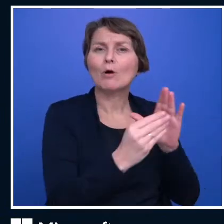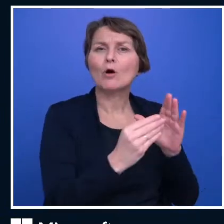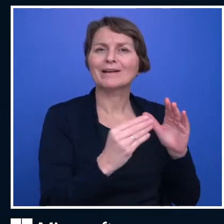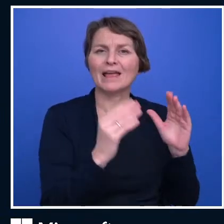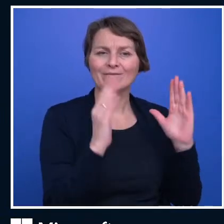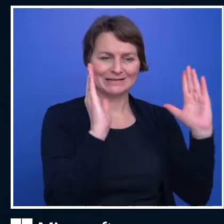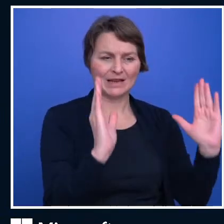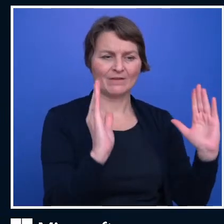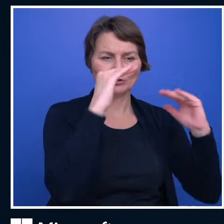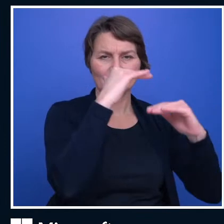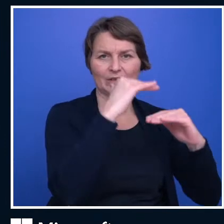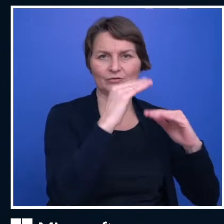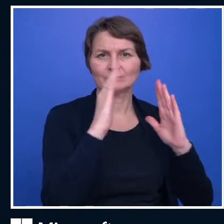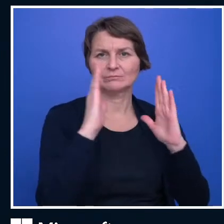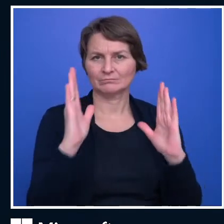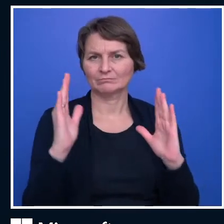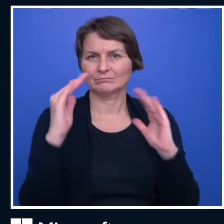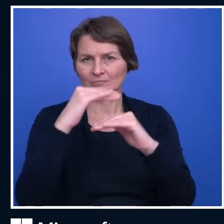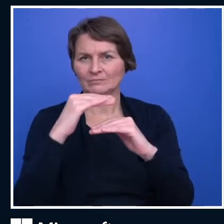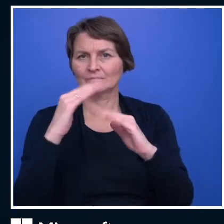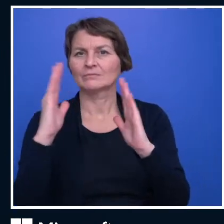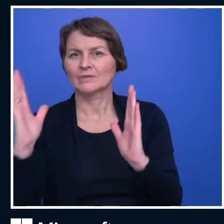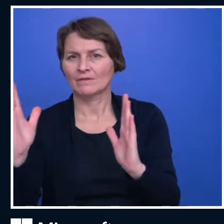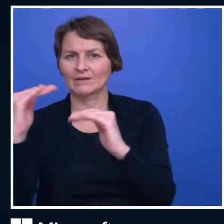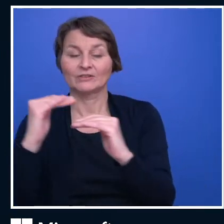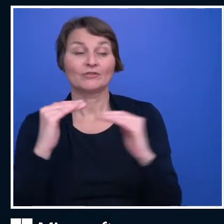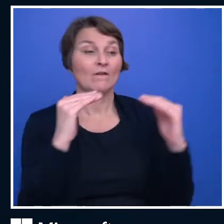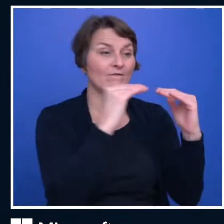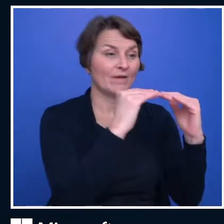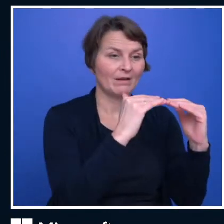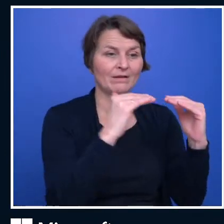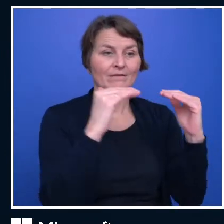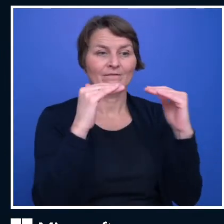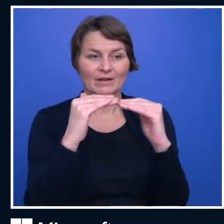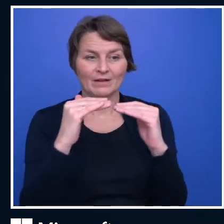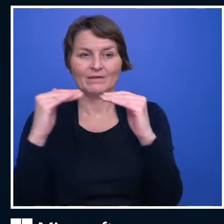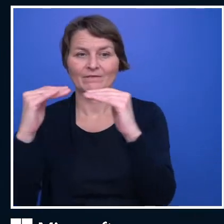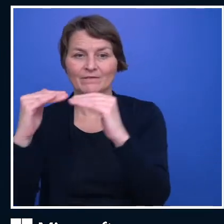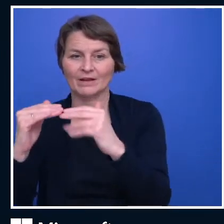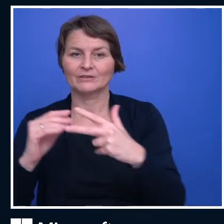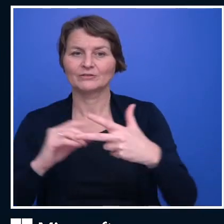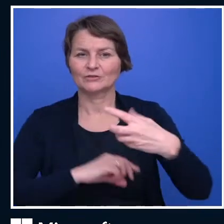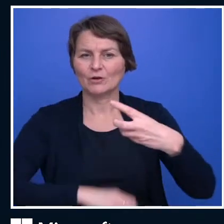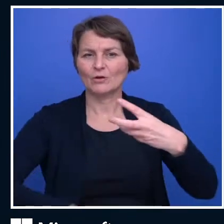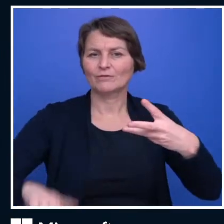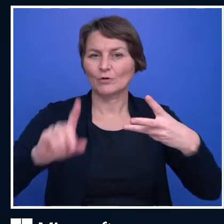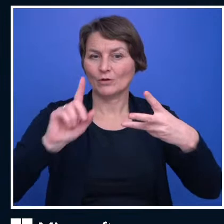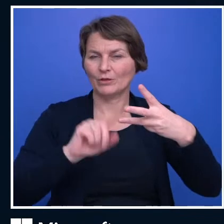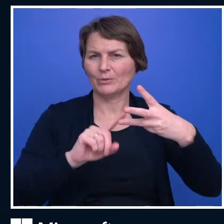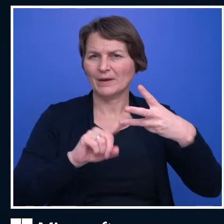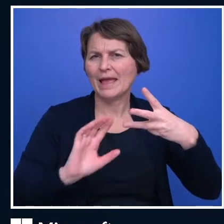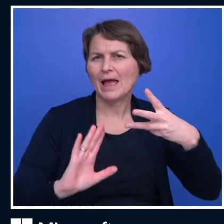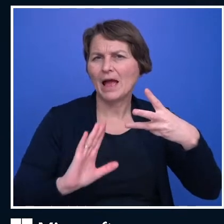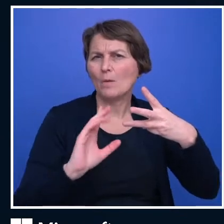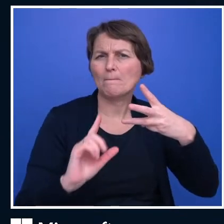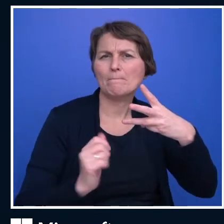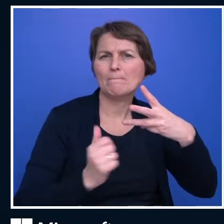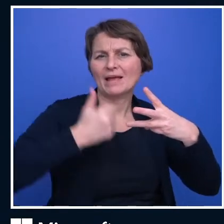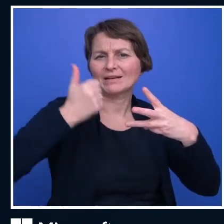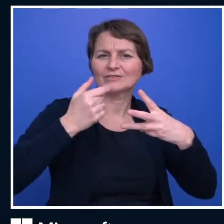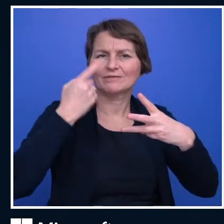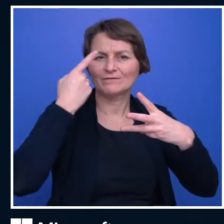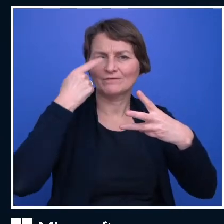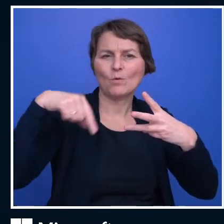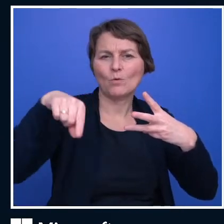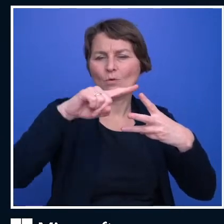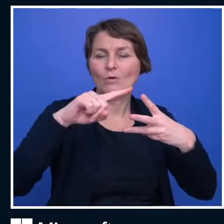threshold optimizer right over here does not support error rate parity and so on. But yeah, I'll